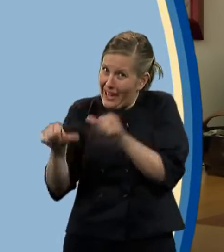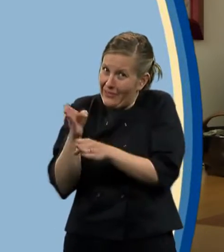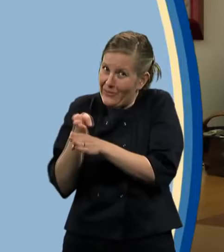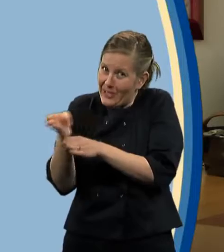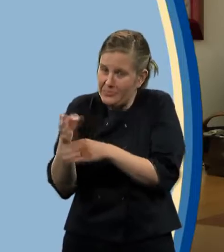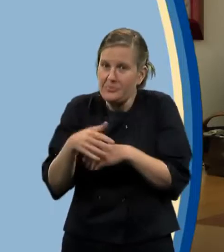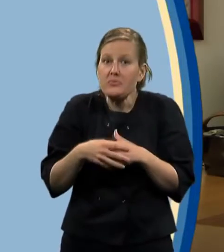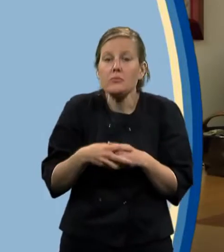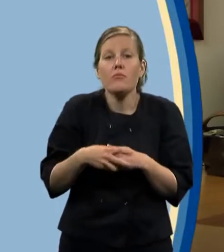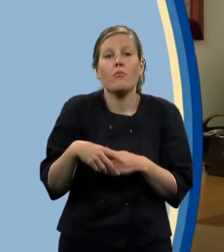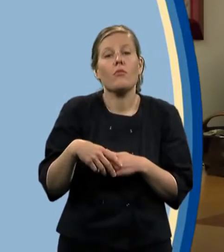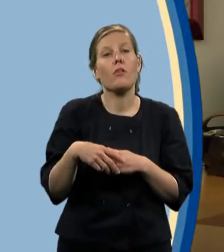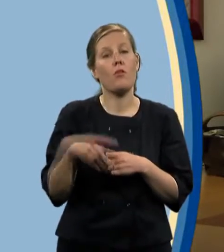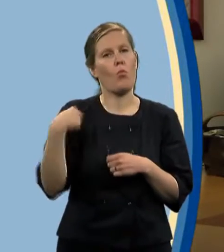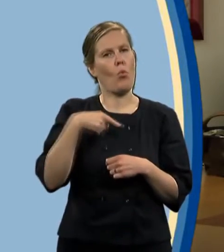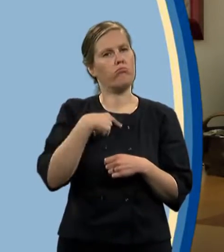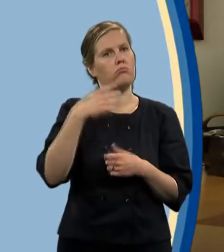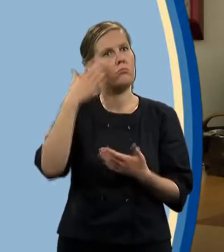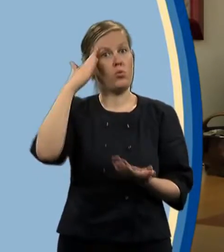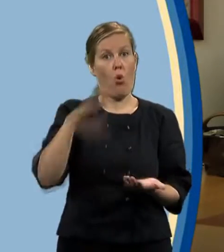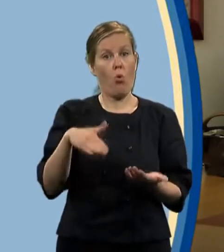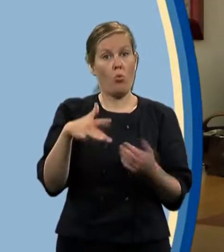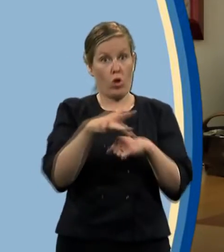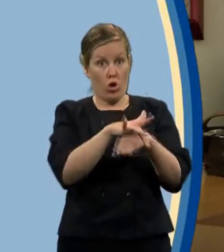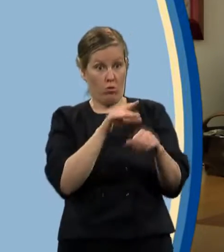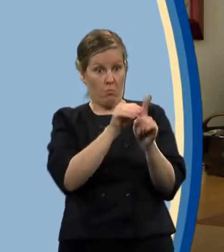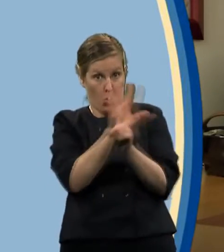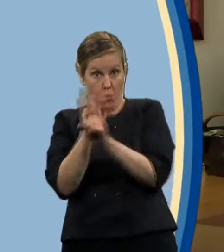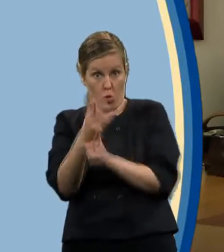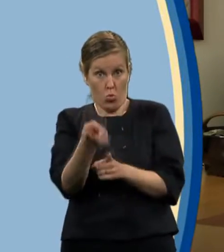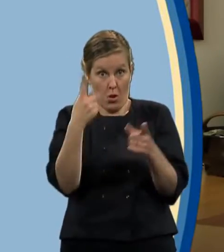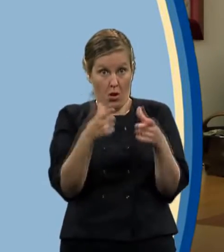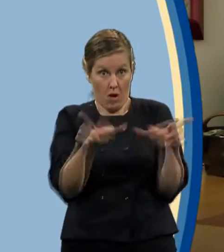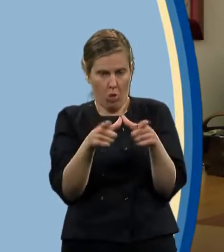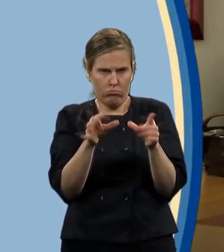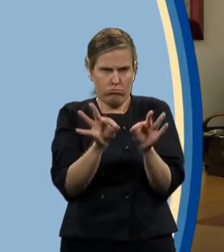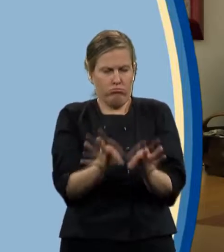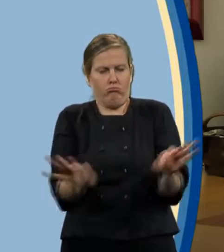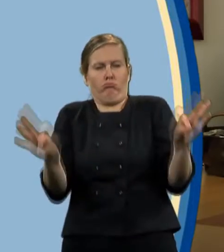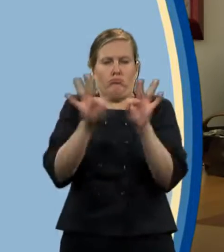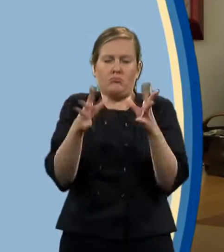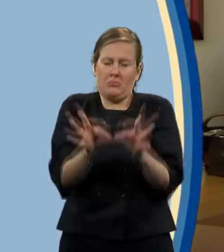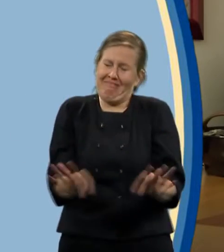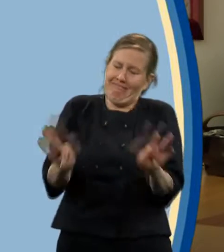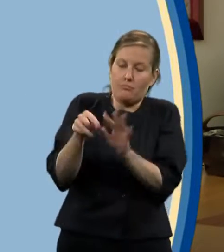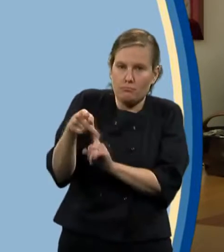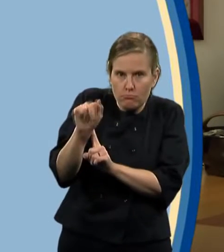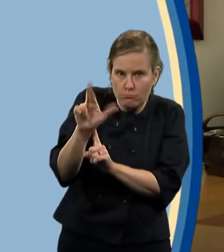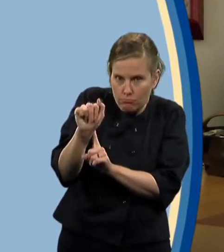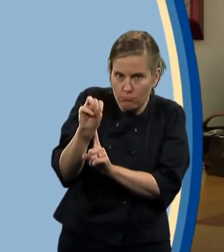It's totally uncontroversial, which is rare in science. We know that early exposure